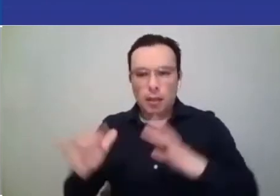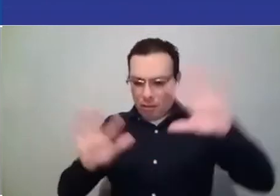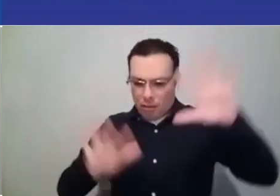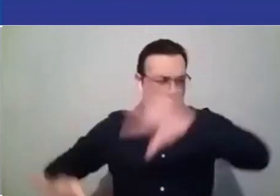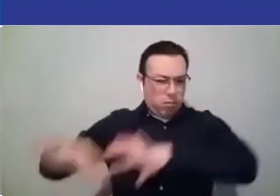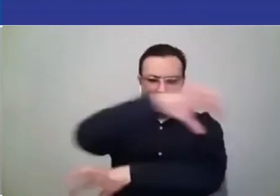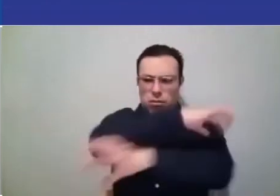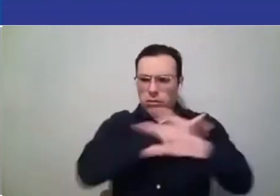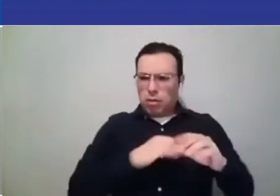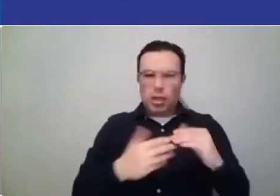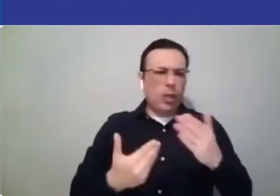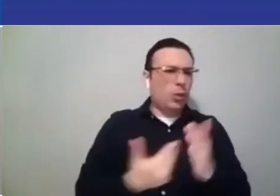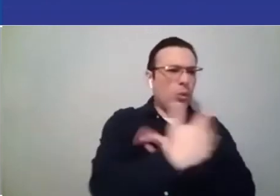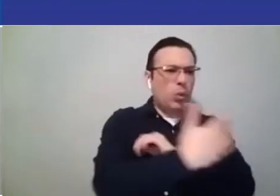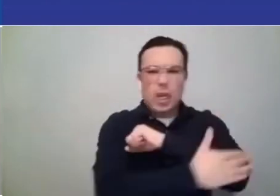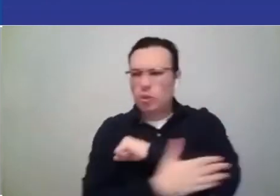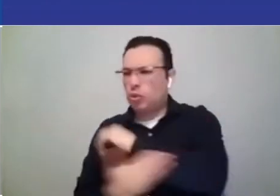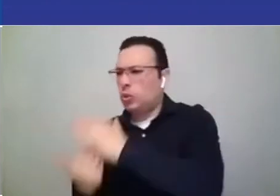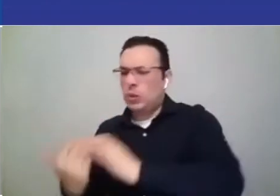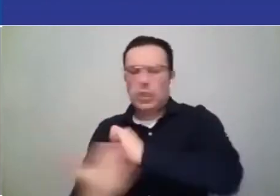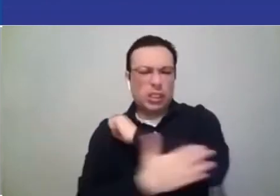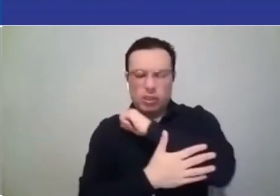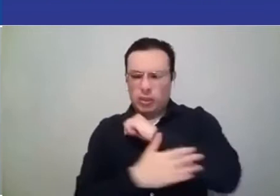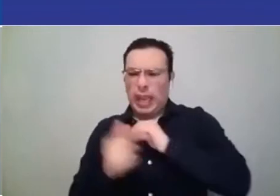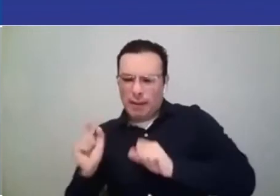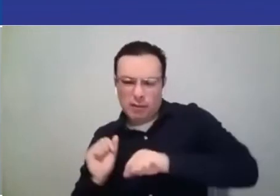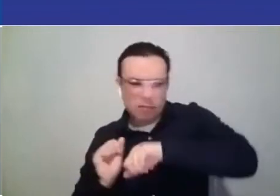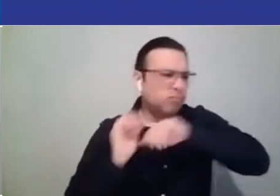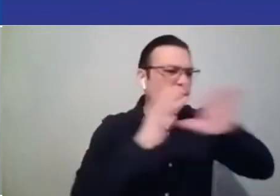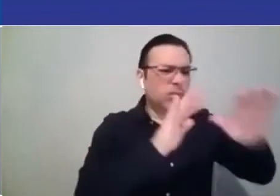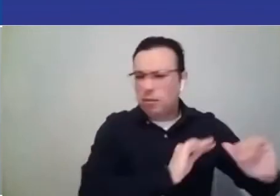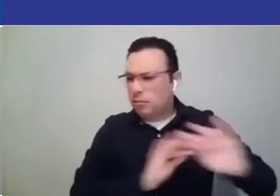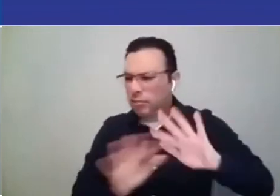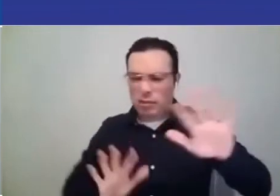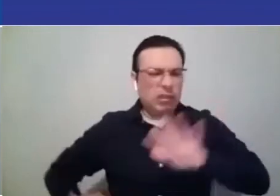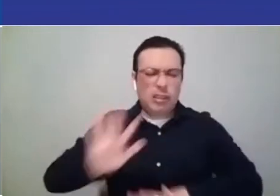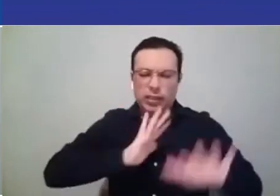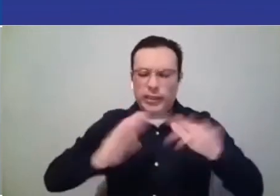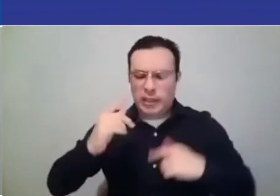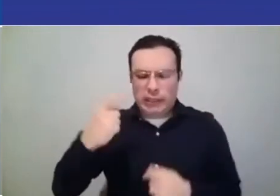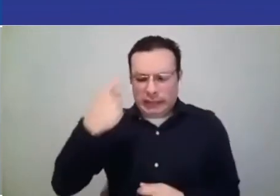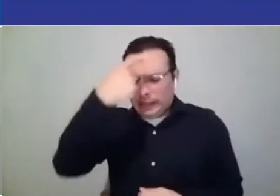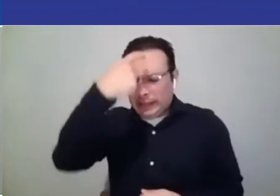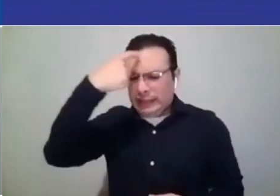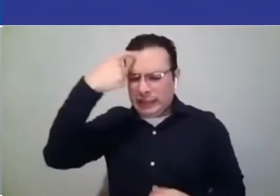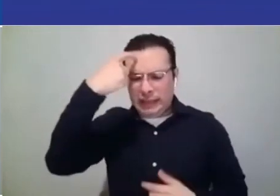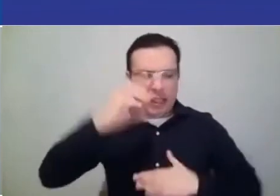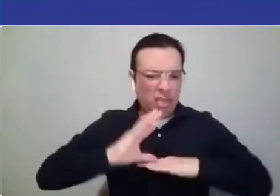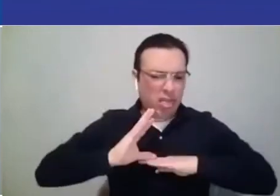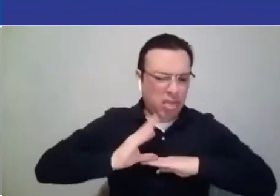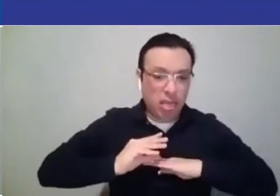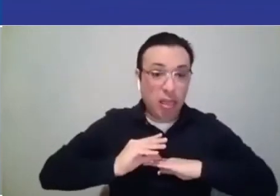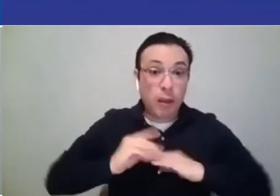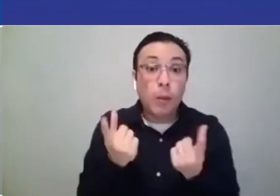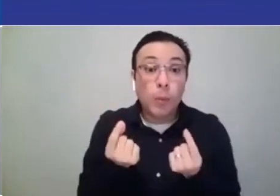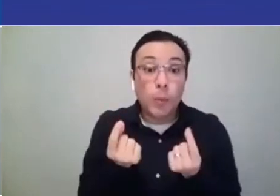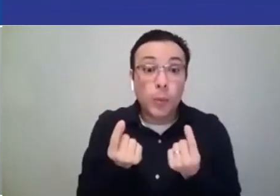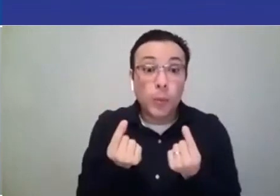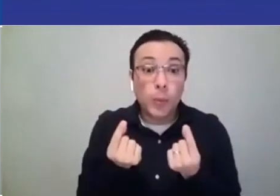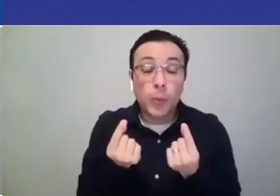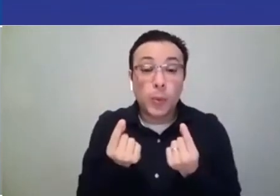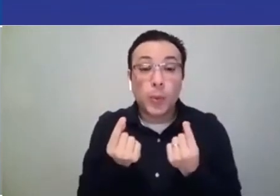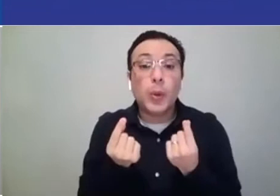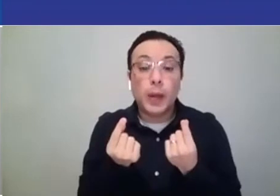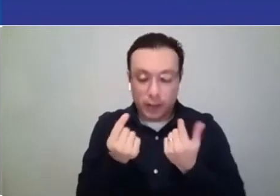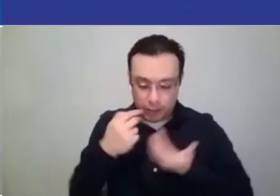ways that they dealt with this trauma was to share their dances. So Bhangra is really like, even though